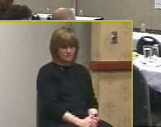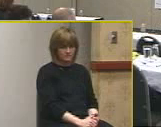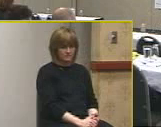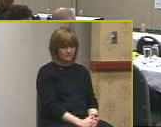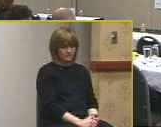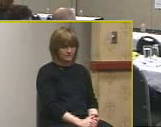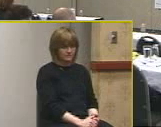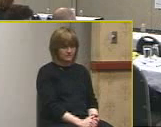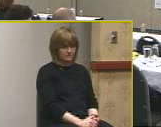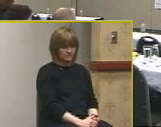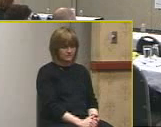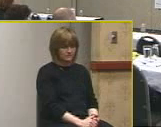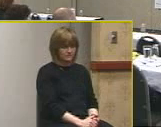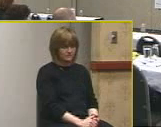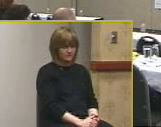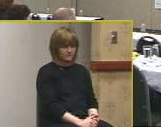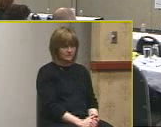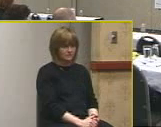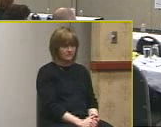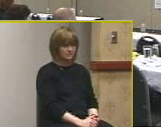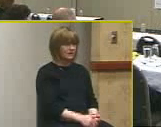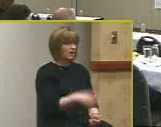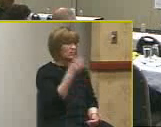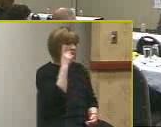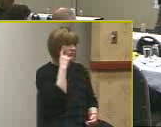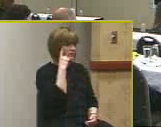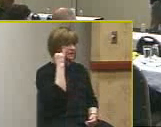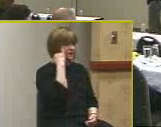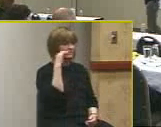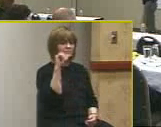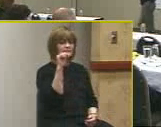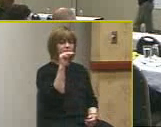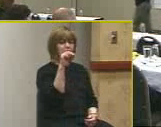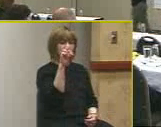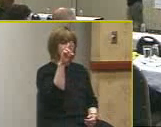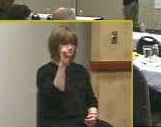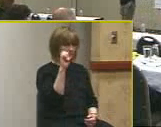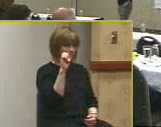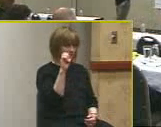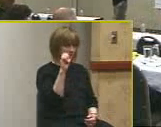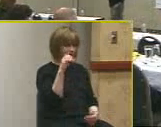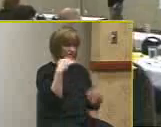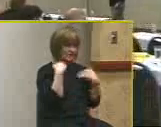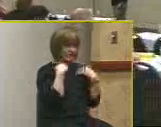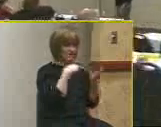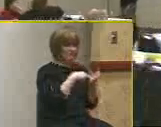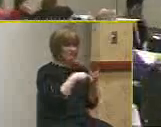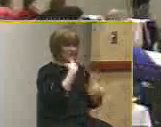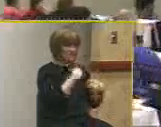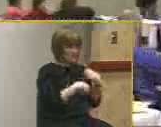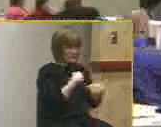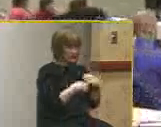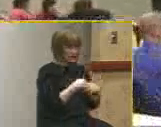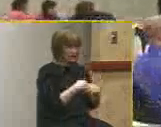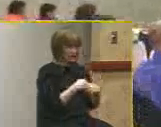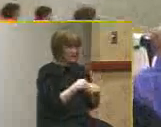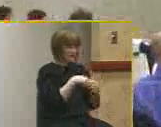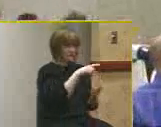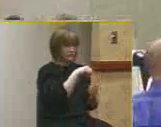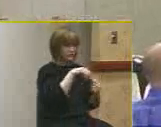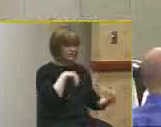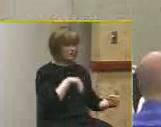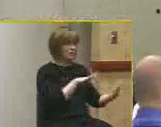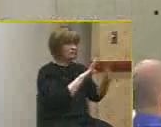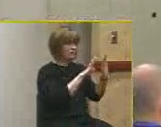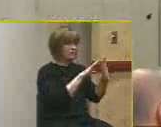What would you think if we're saying Andre has these problems when confronted with a task that